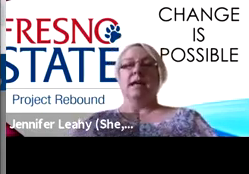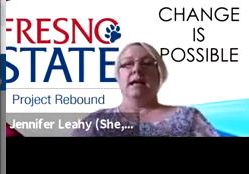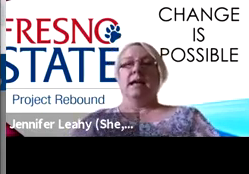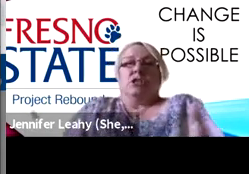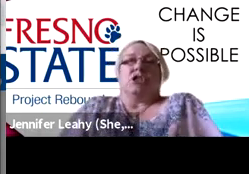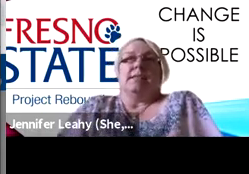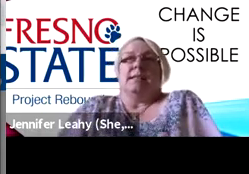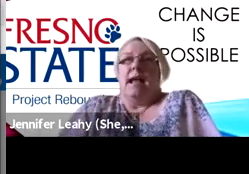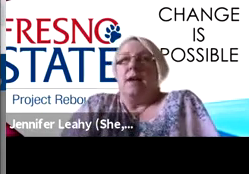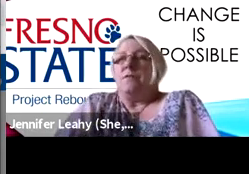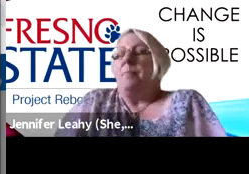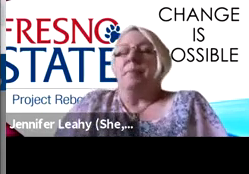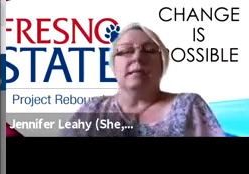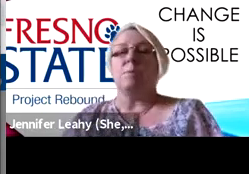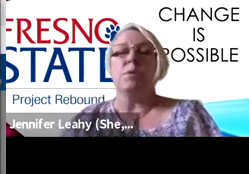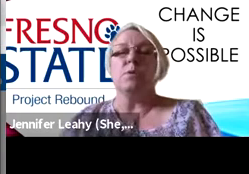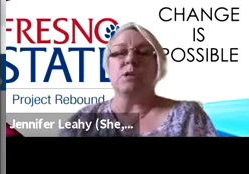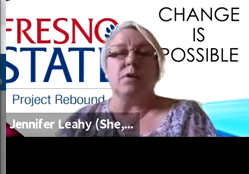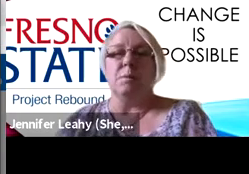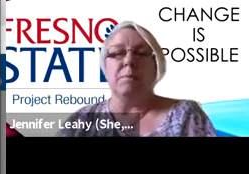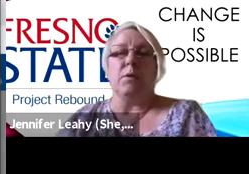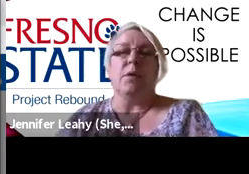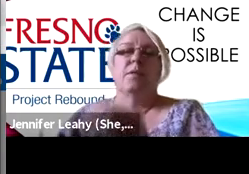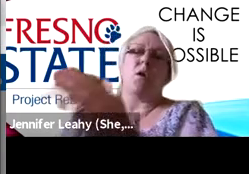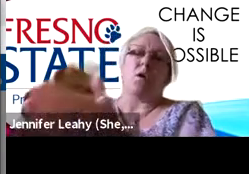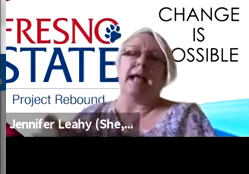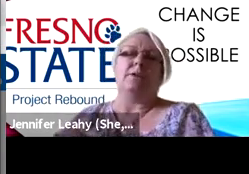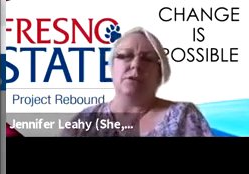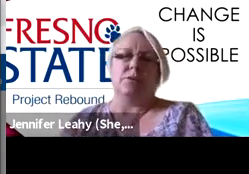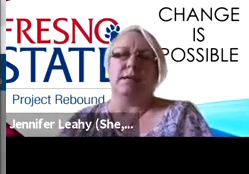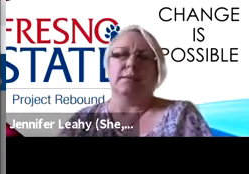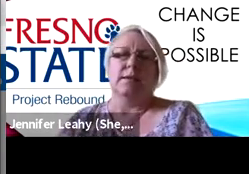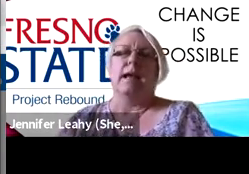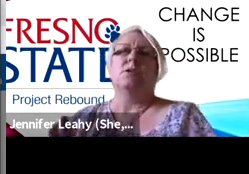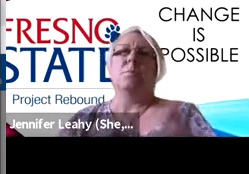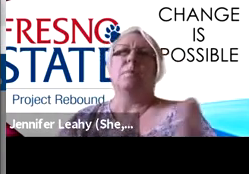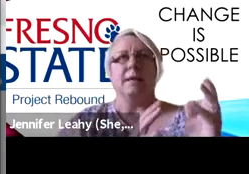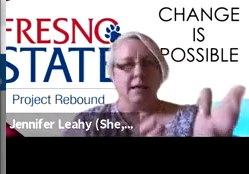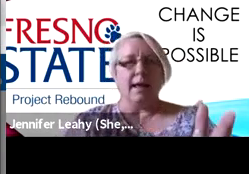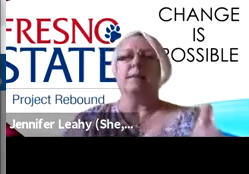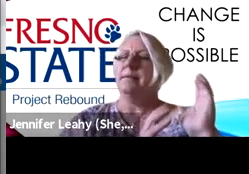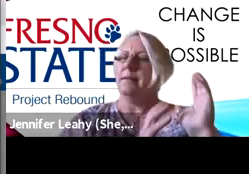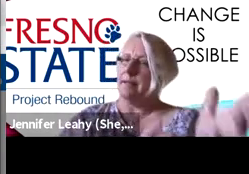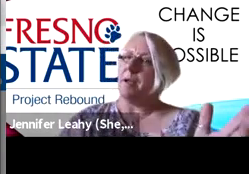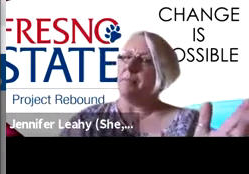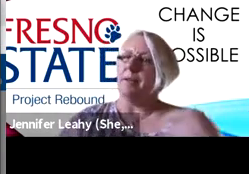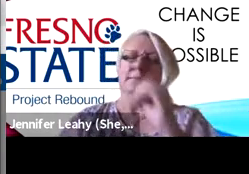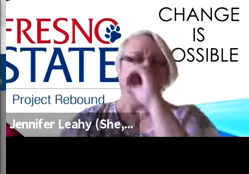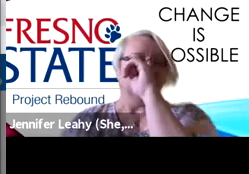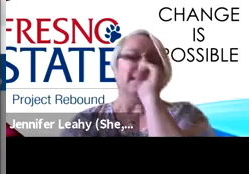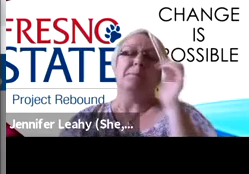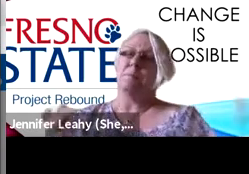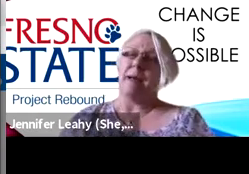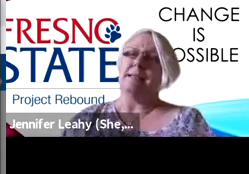fault. It's just that they have not been exposed to other people that already had to do this. And so by being, again, in that